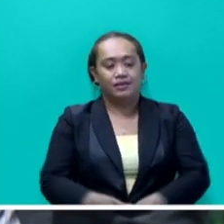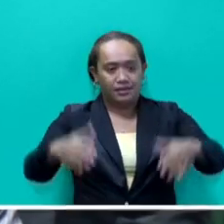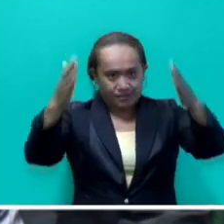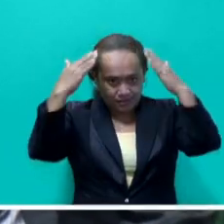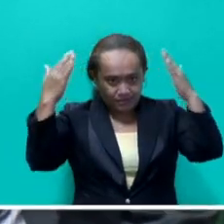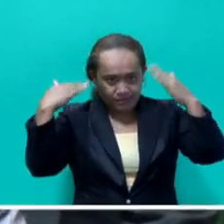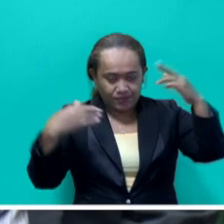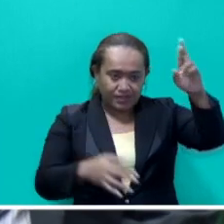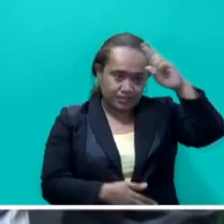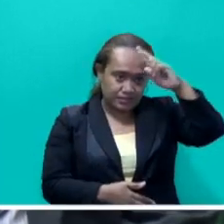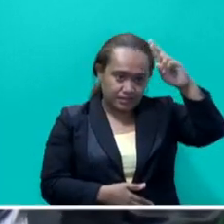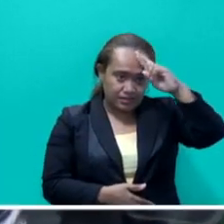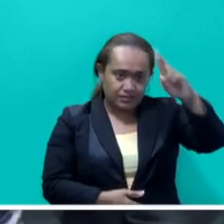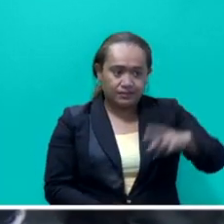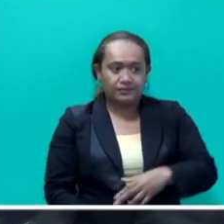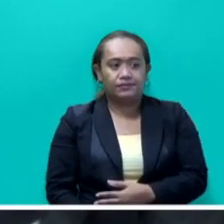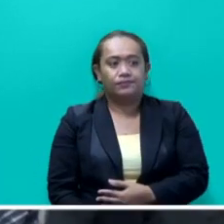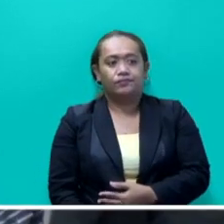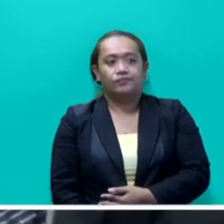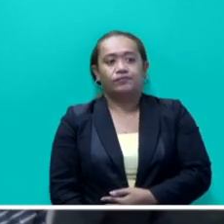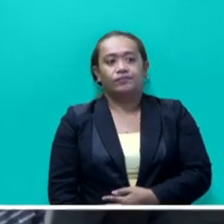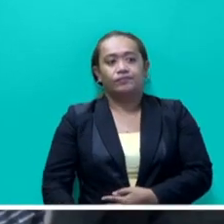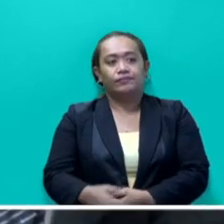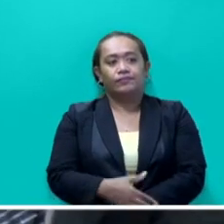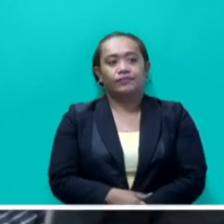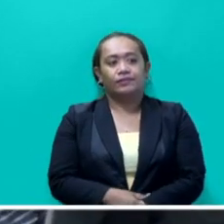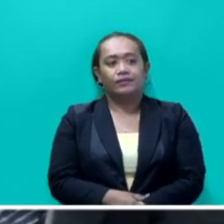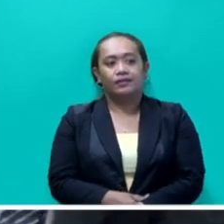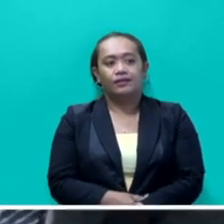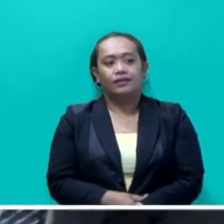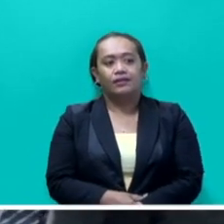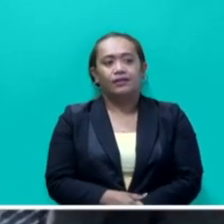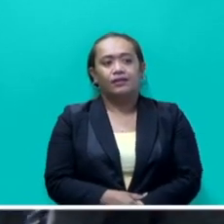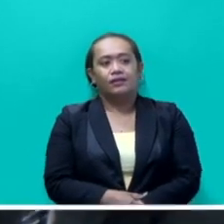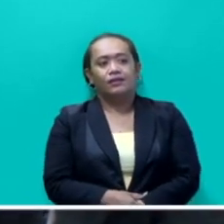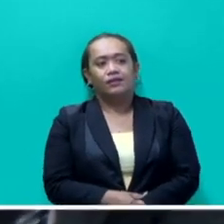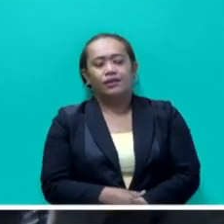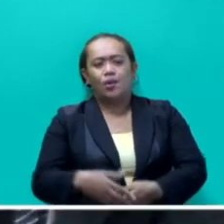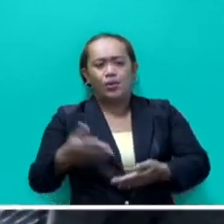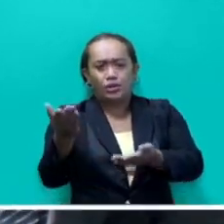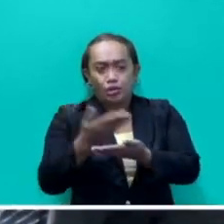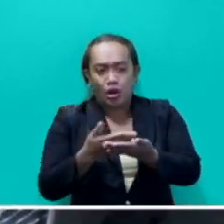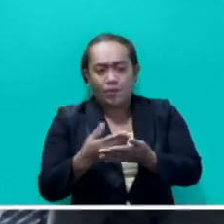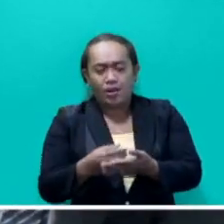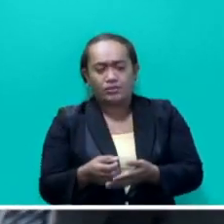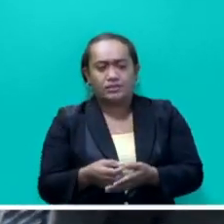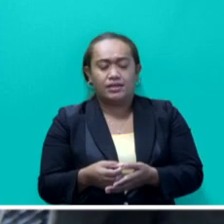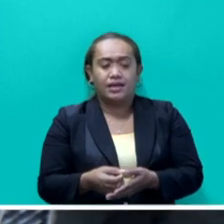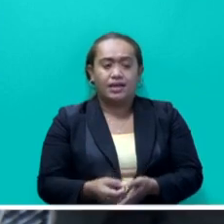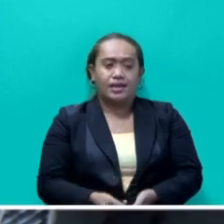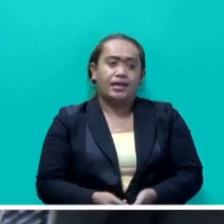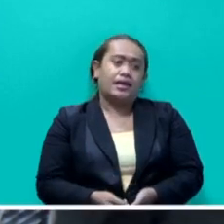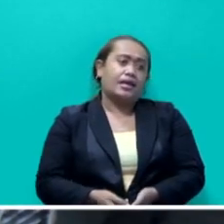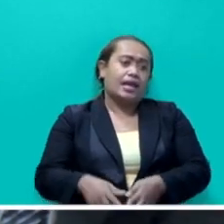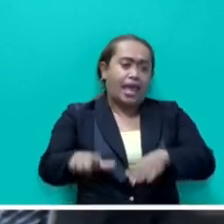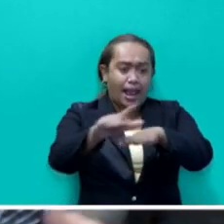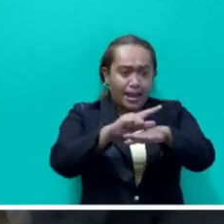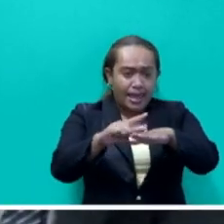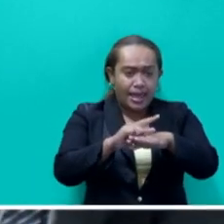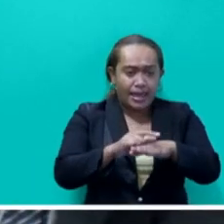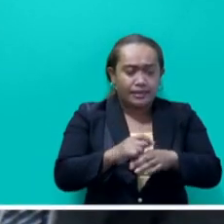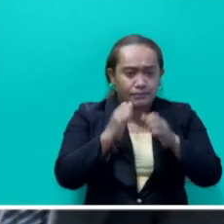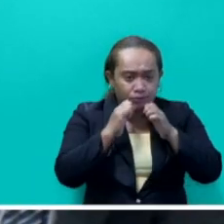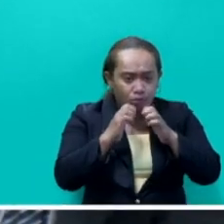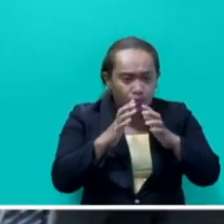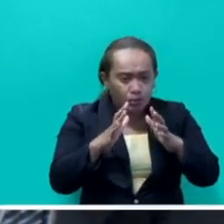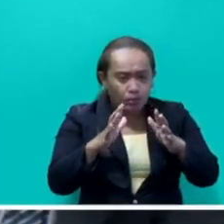Honorable Ngaboka was talking about land being the sanctity of the land and about shifting the